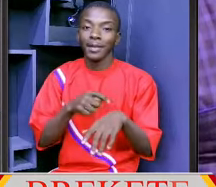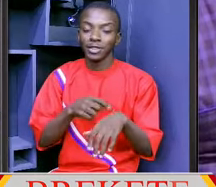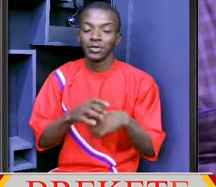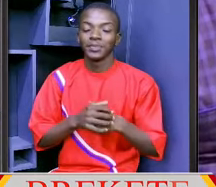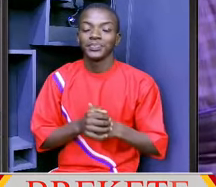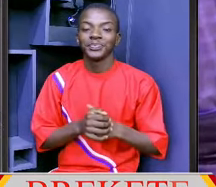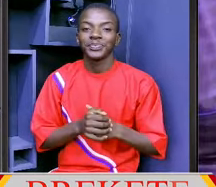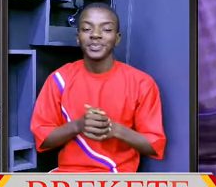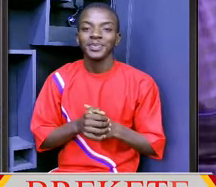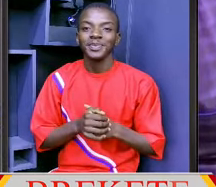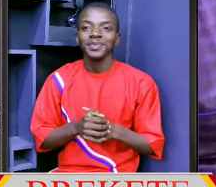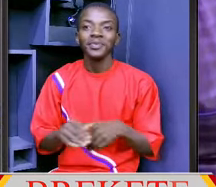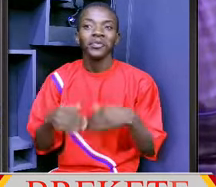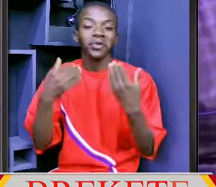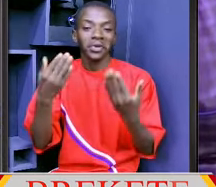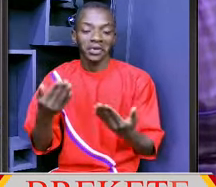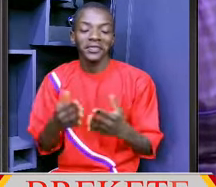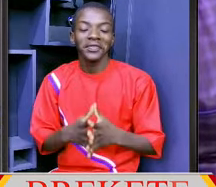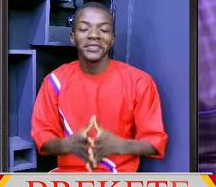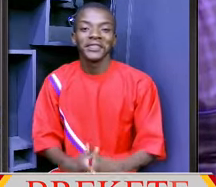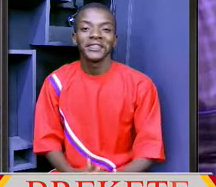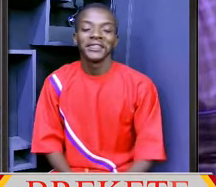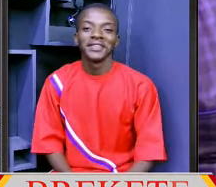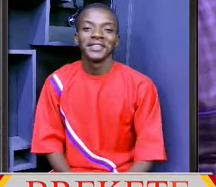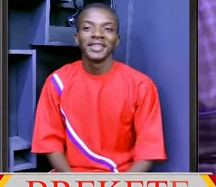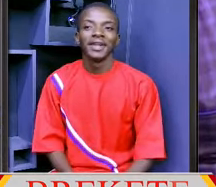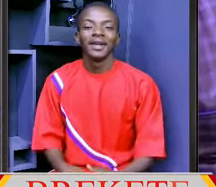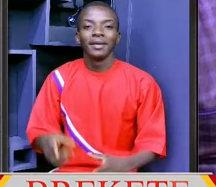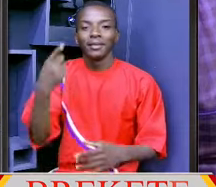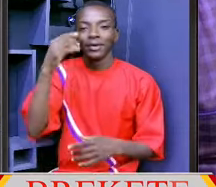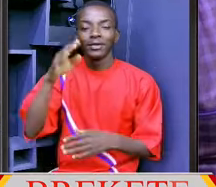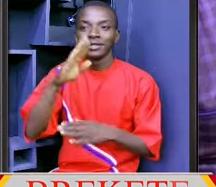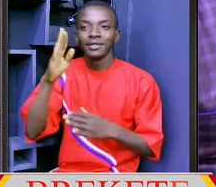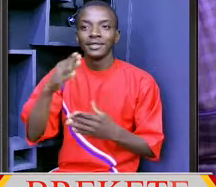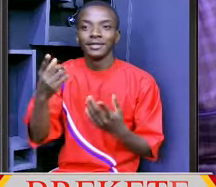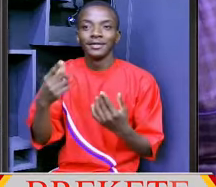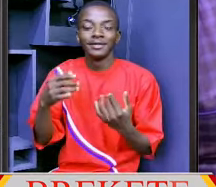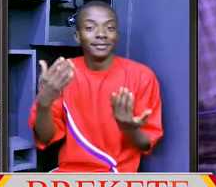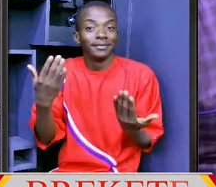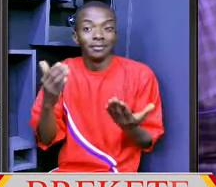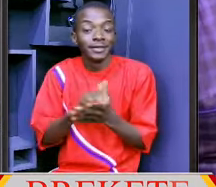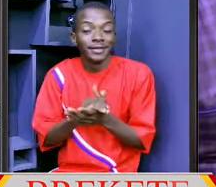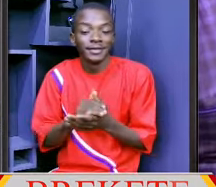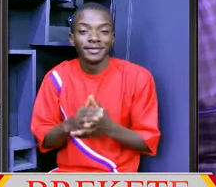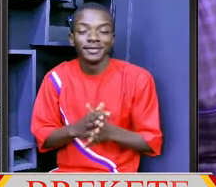permission, we go give. Because you never can tell.